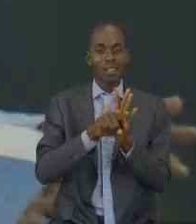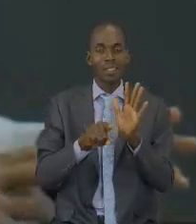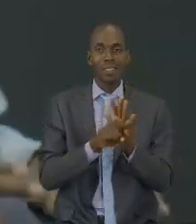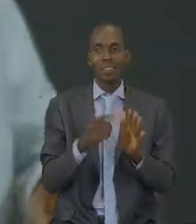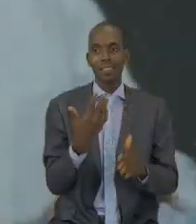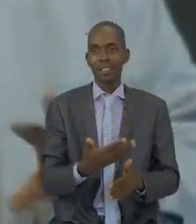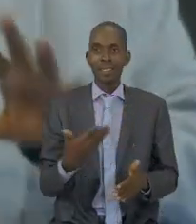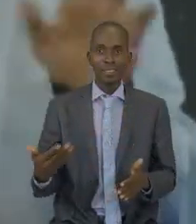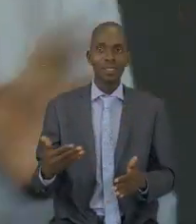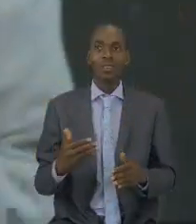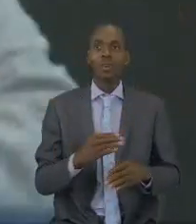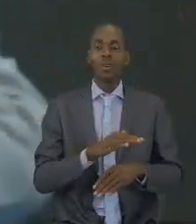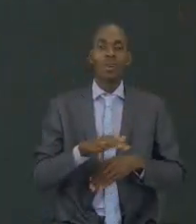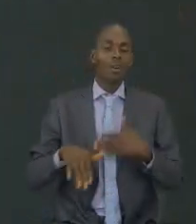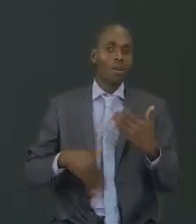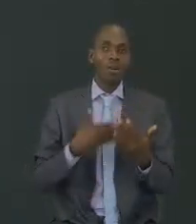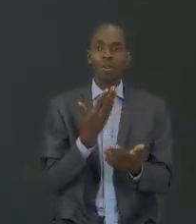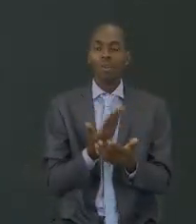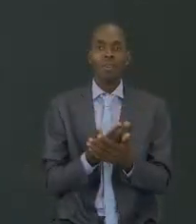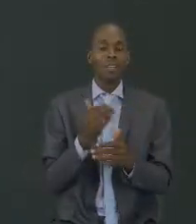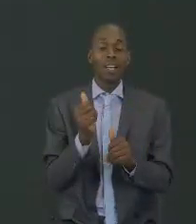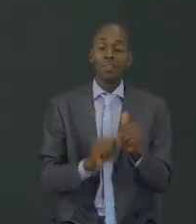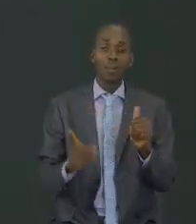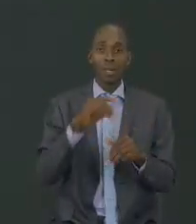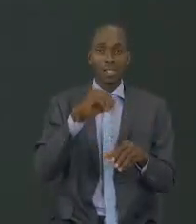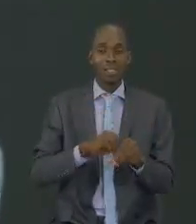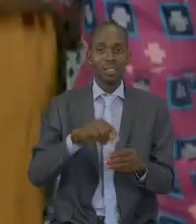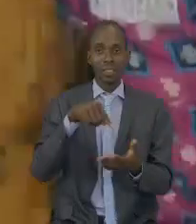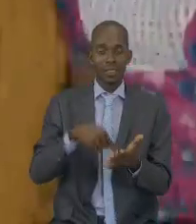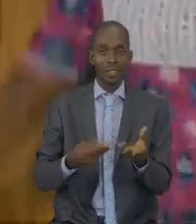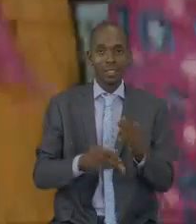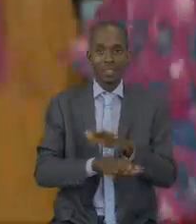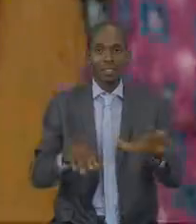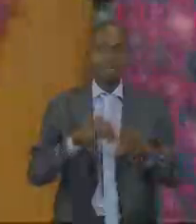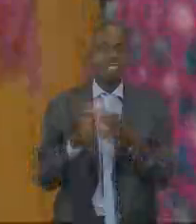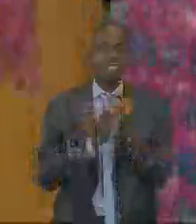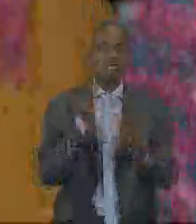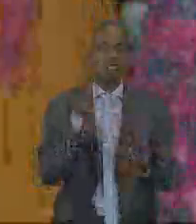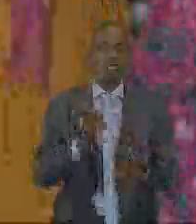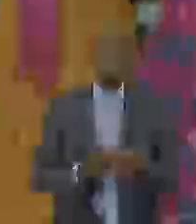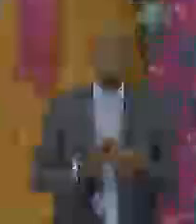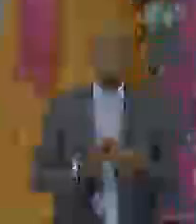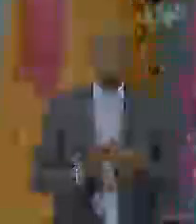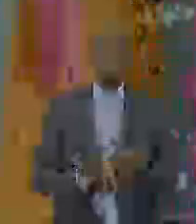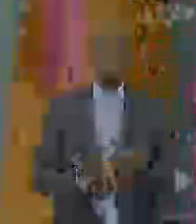thing all over Ogoni land in Jesus' name.